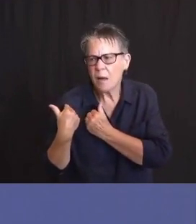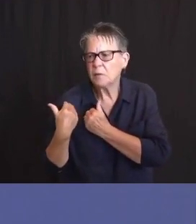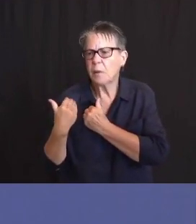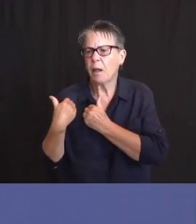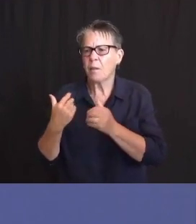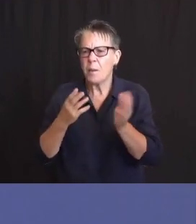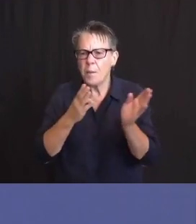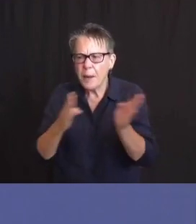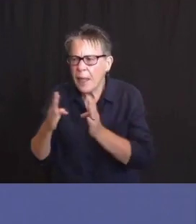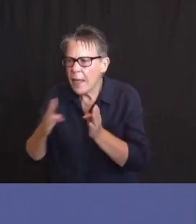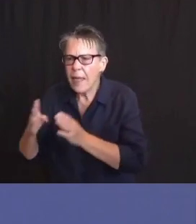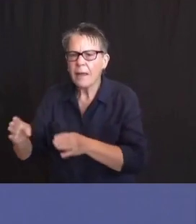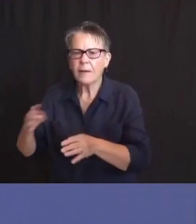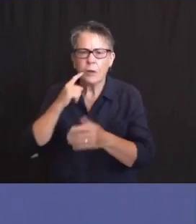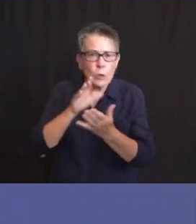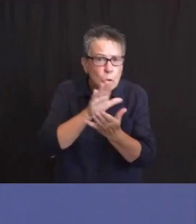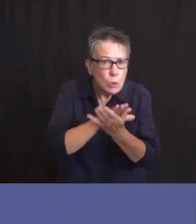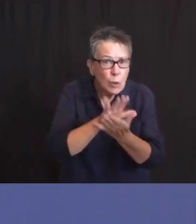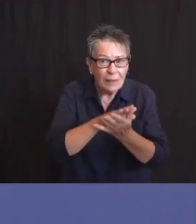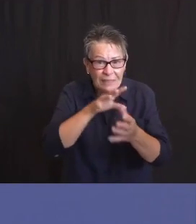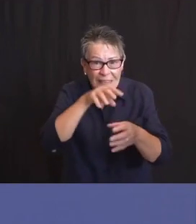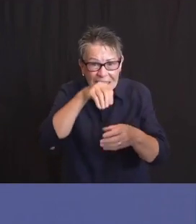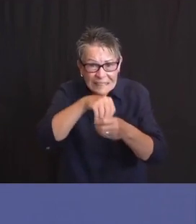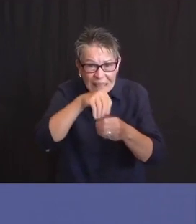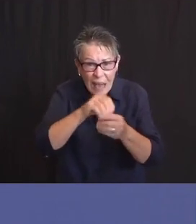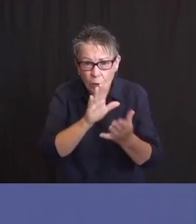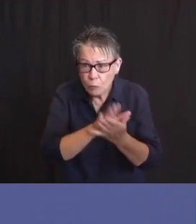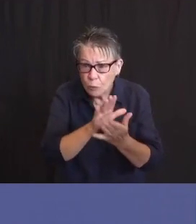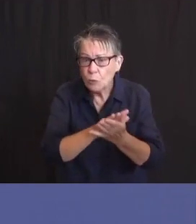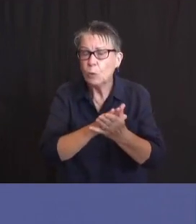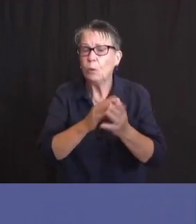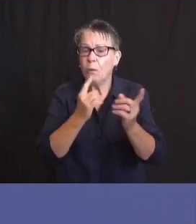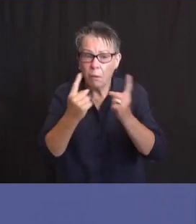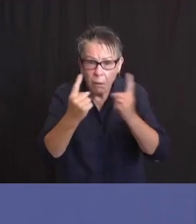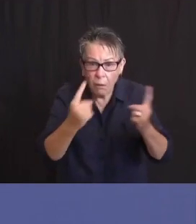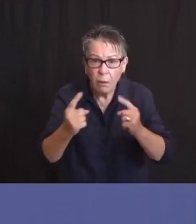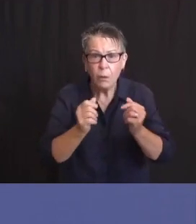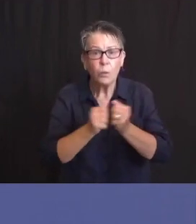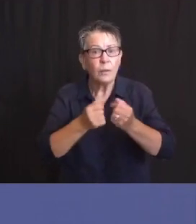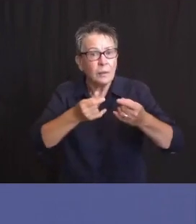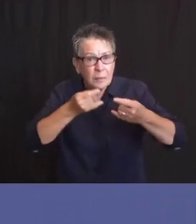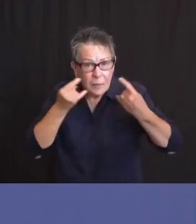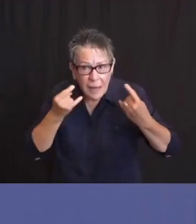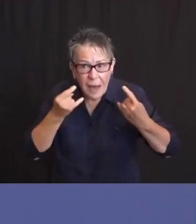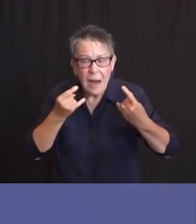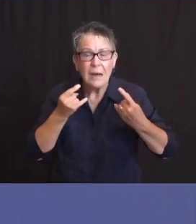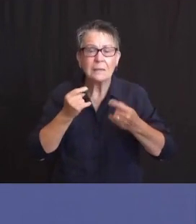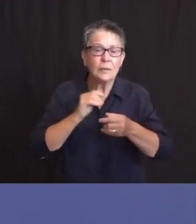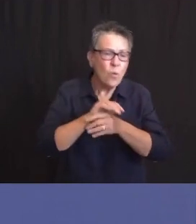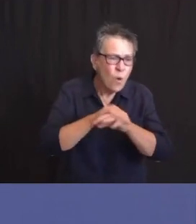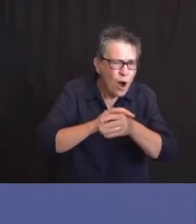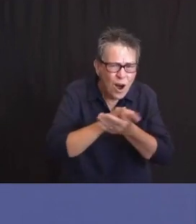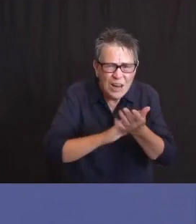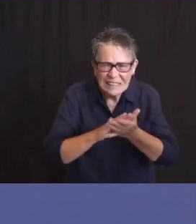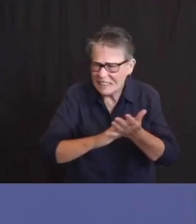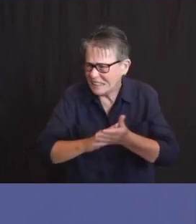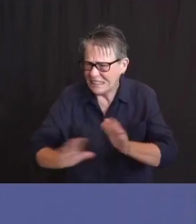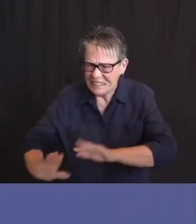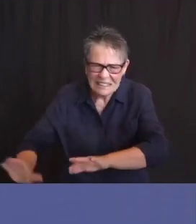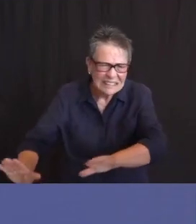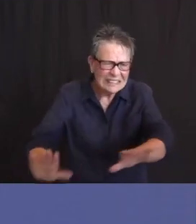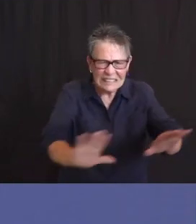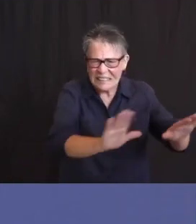distancing enforced, face masks and coverings enforced, hyper-hygiene, limitations on